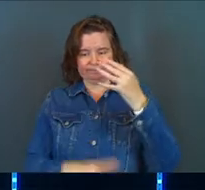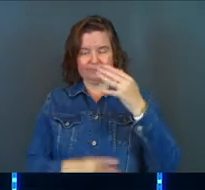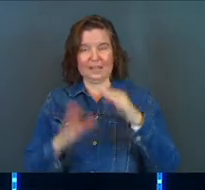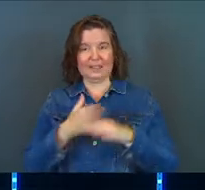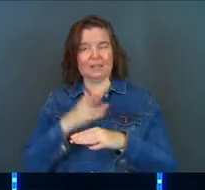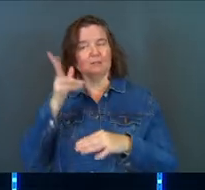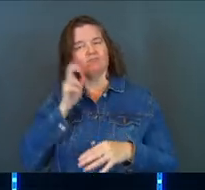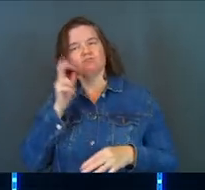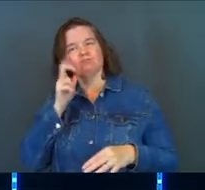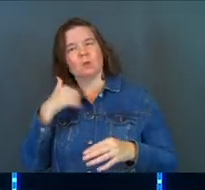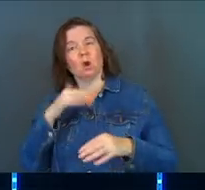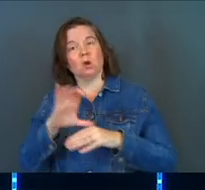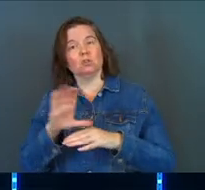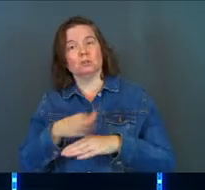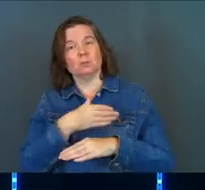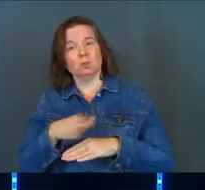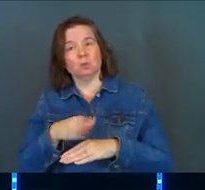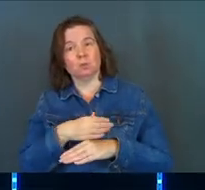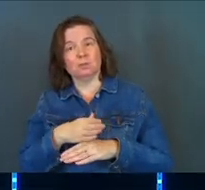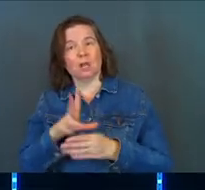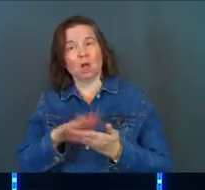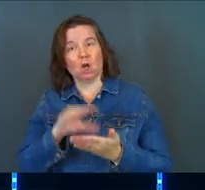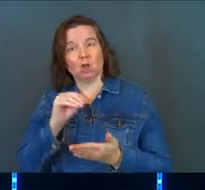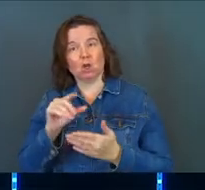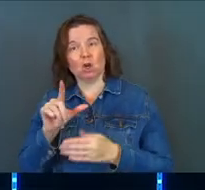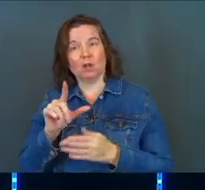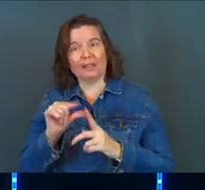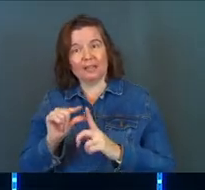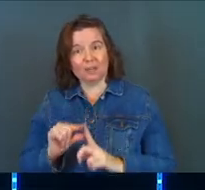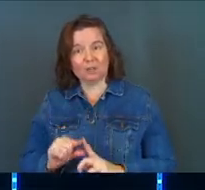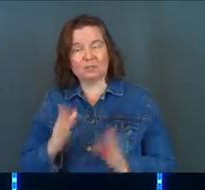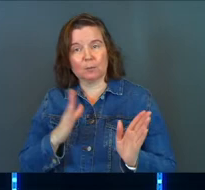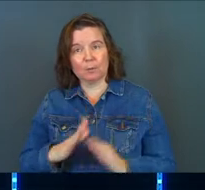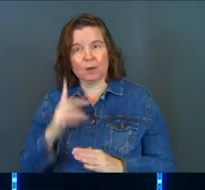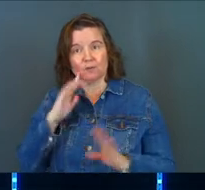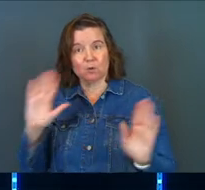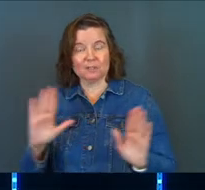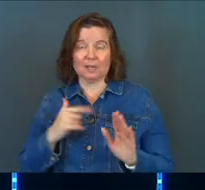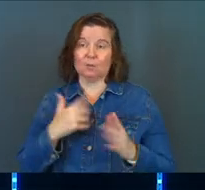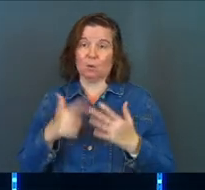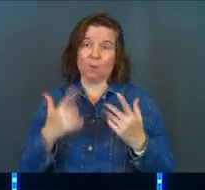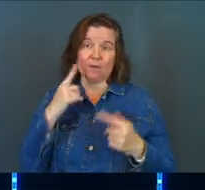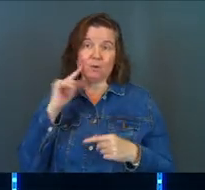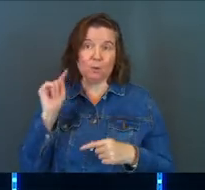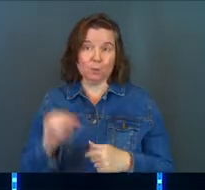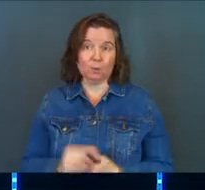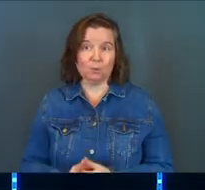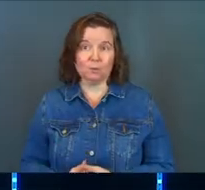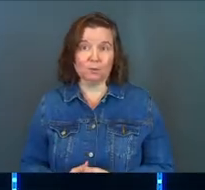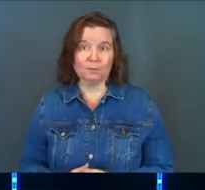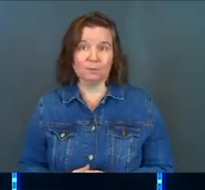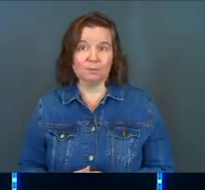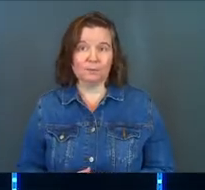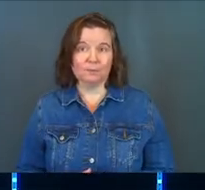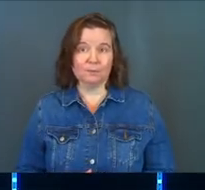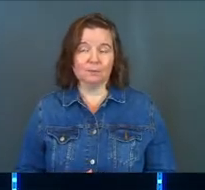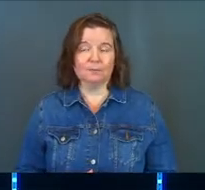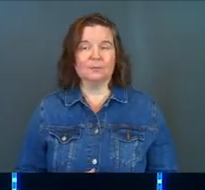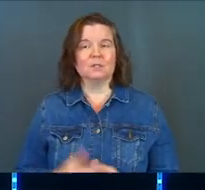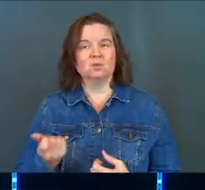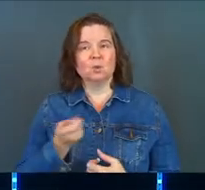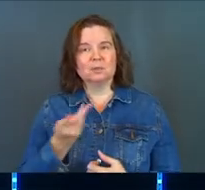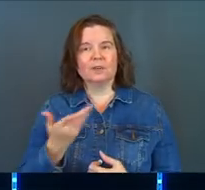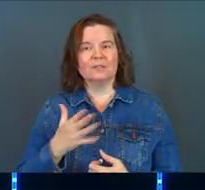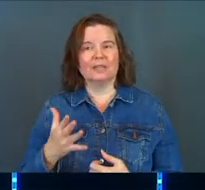and you can listen to our church's music, learn the lyrics, get more prepared for Sundays. That's what we want for you. So we've got